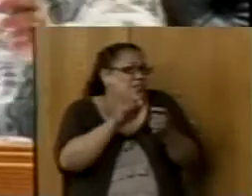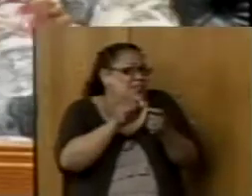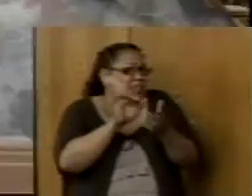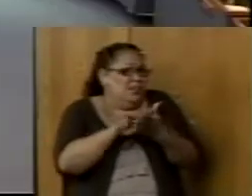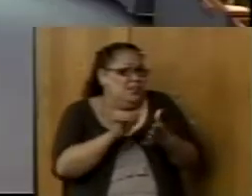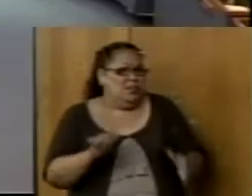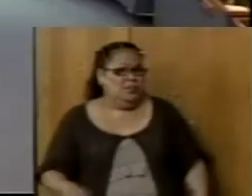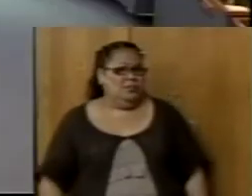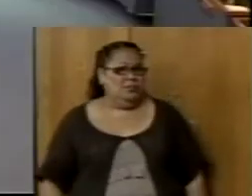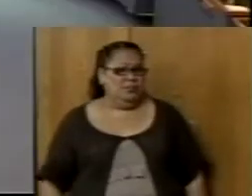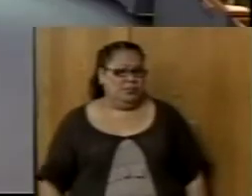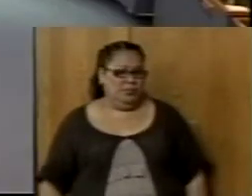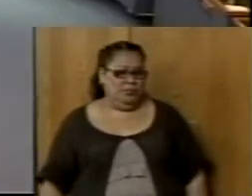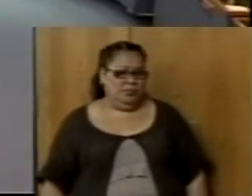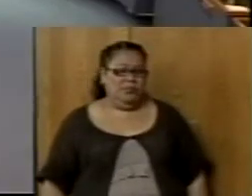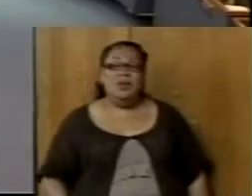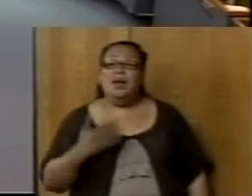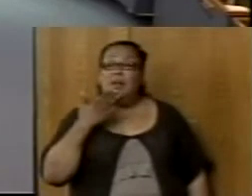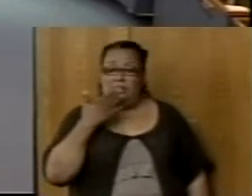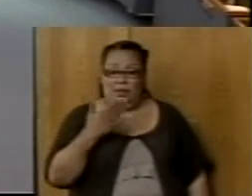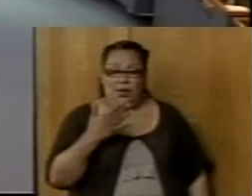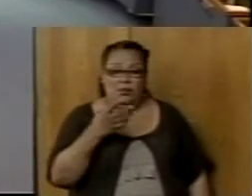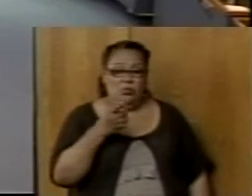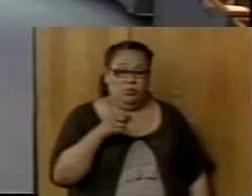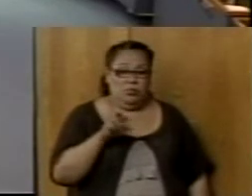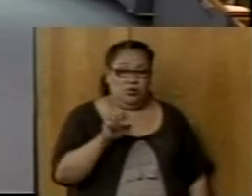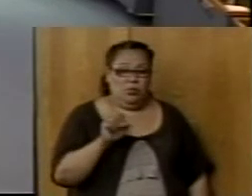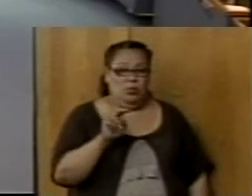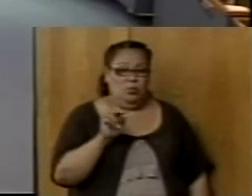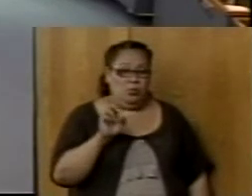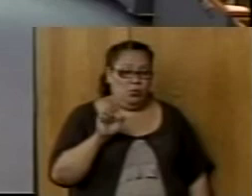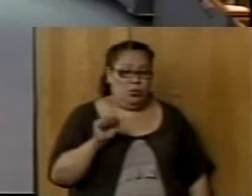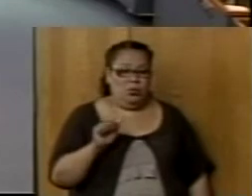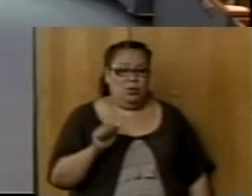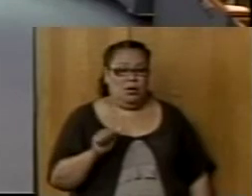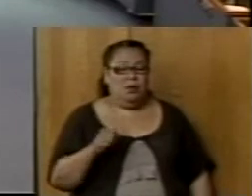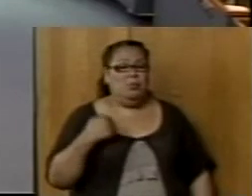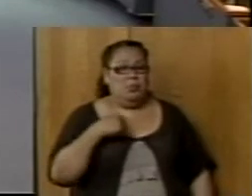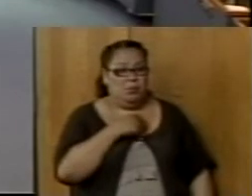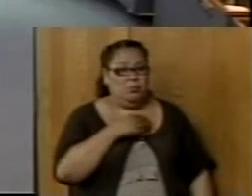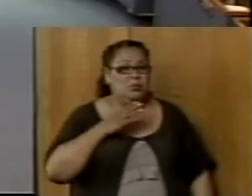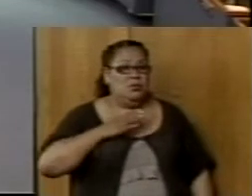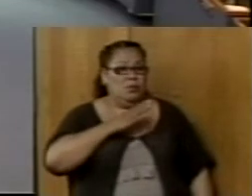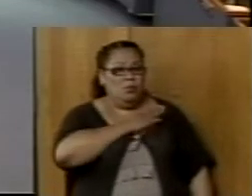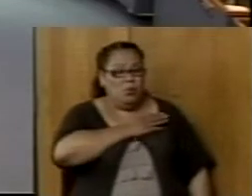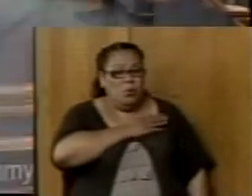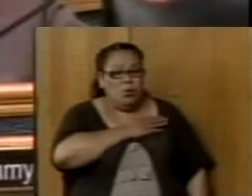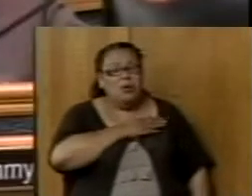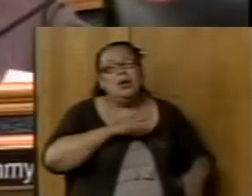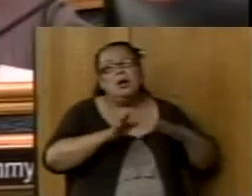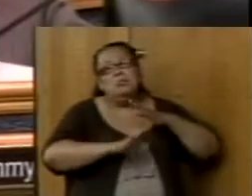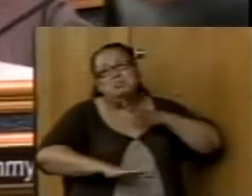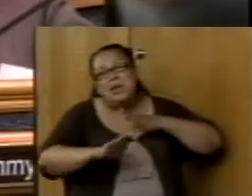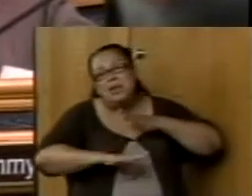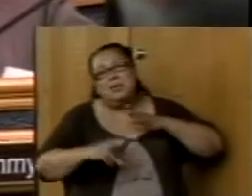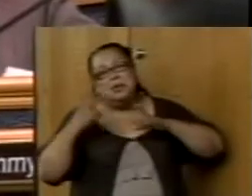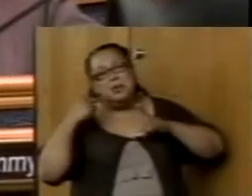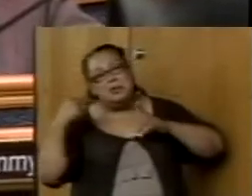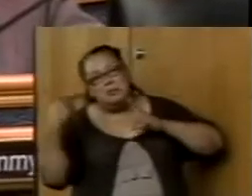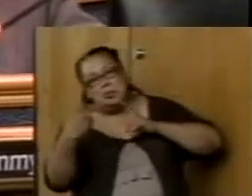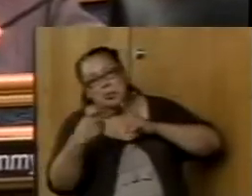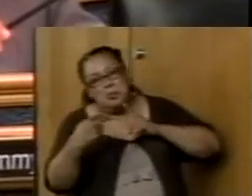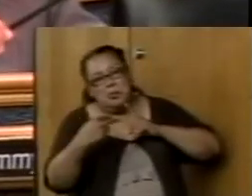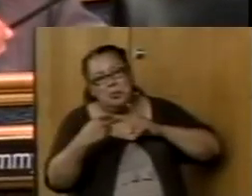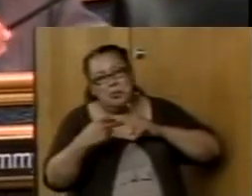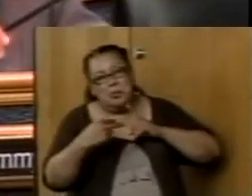those? Thank you, Dr. Montoya, Dr. Escobedo, members of the board. Basically, if you look at the